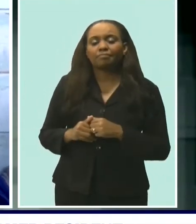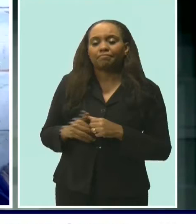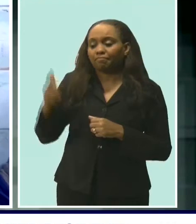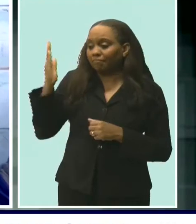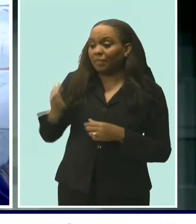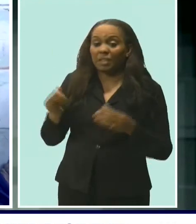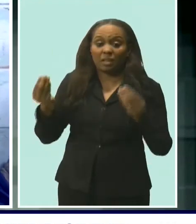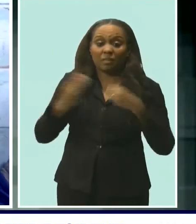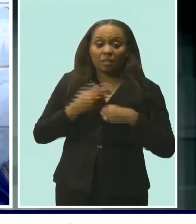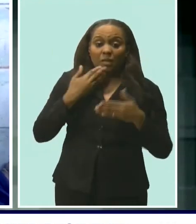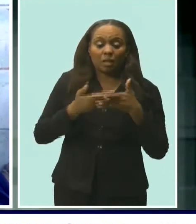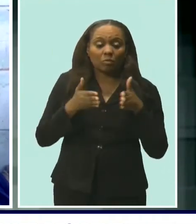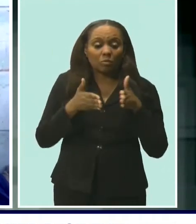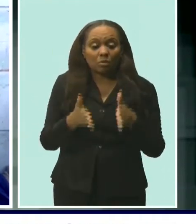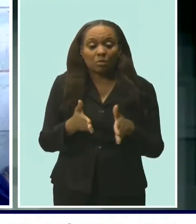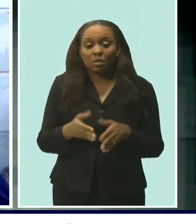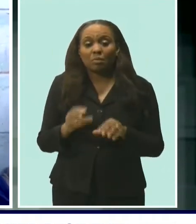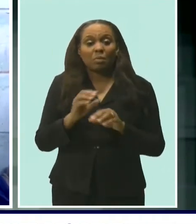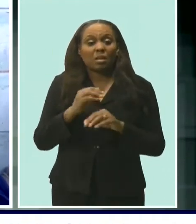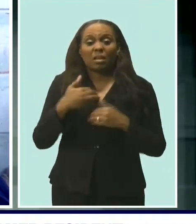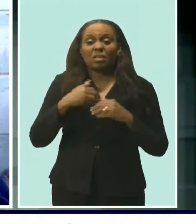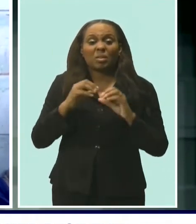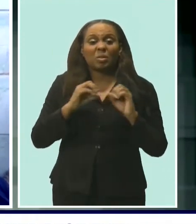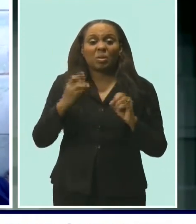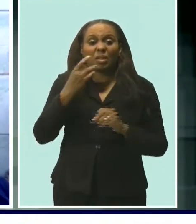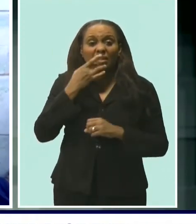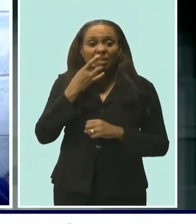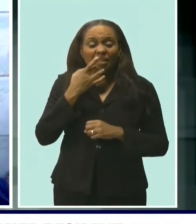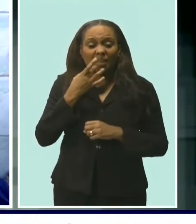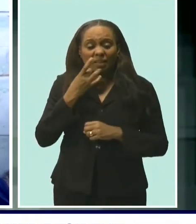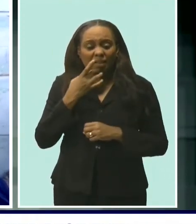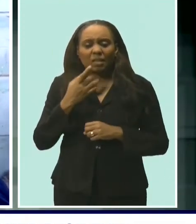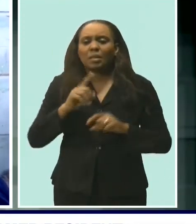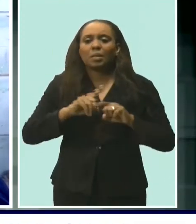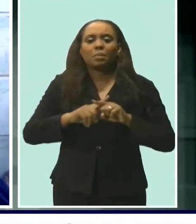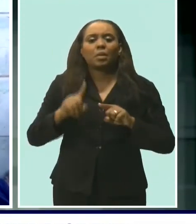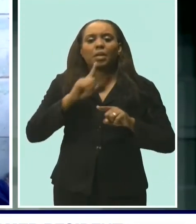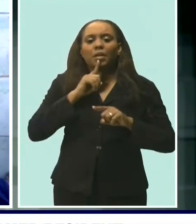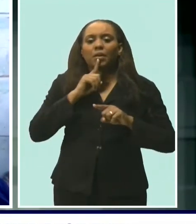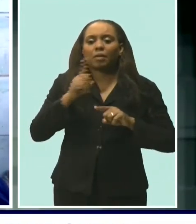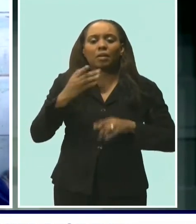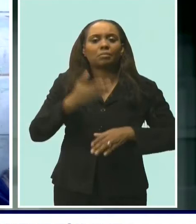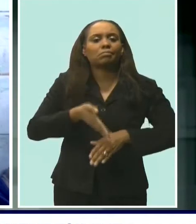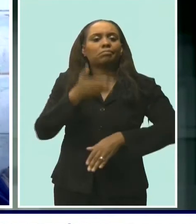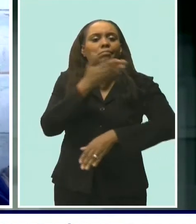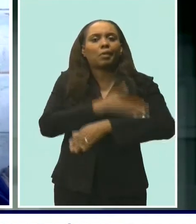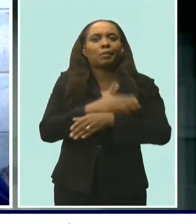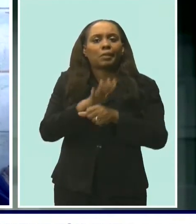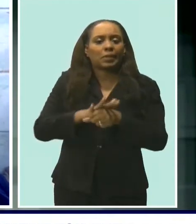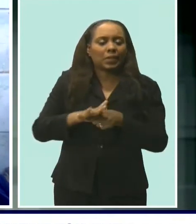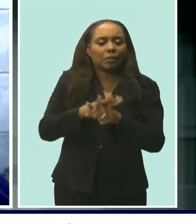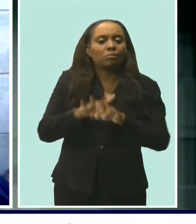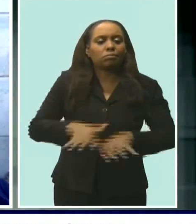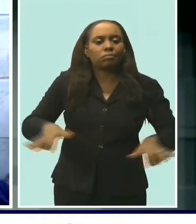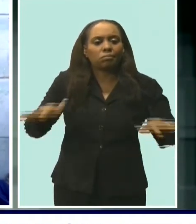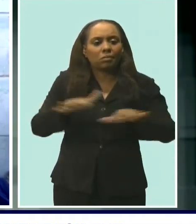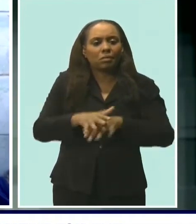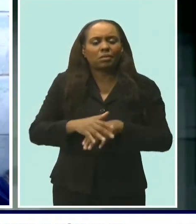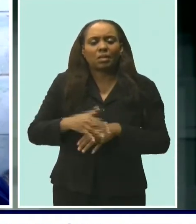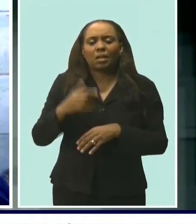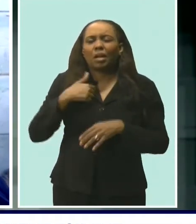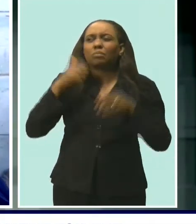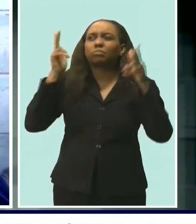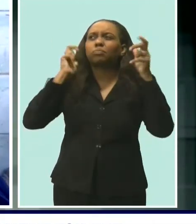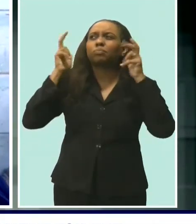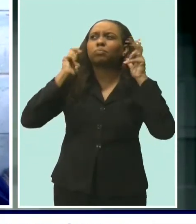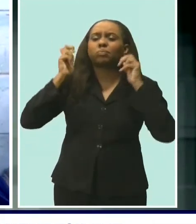us light because we didn't have nothing, and he opened up the way for us. And like I said, when I heard about his death, I